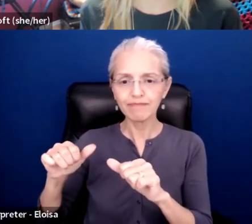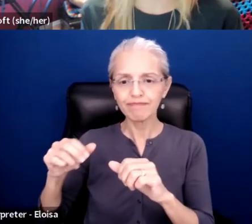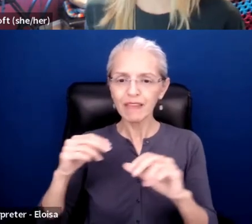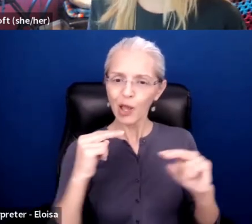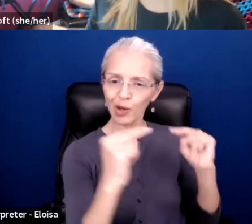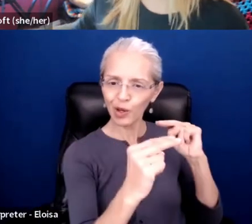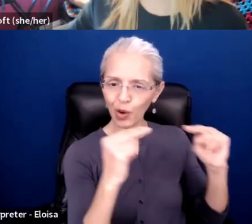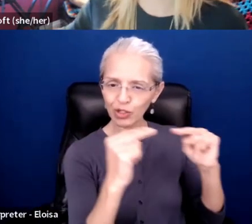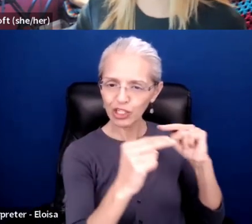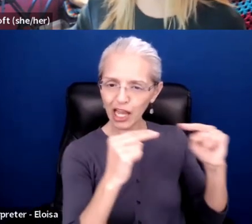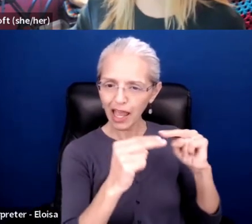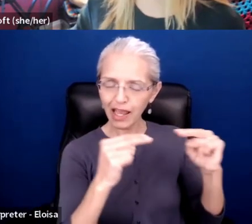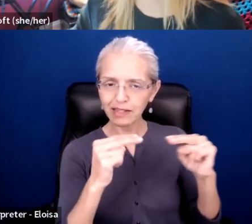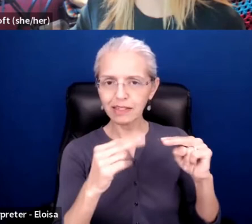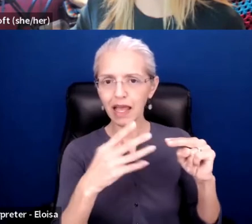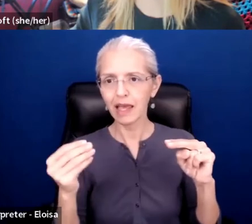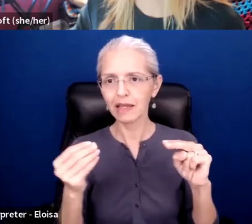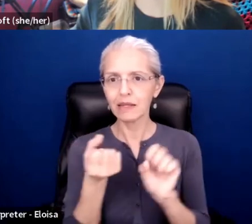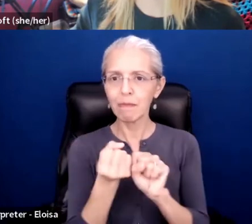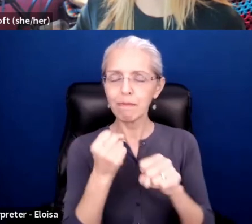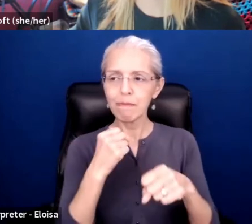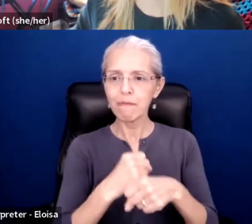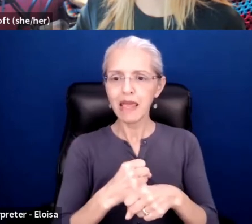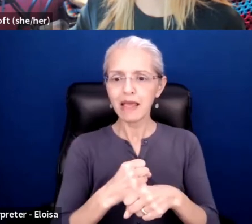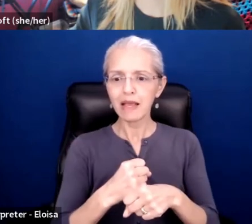negotiate and make,